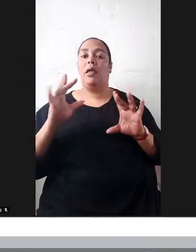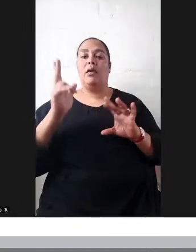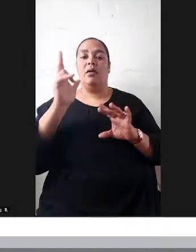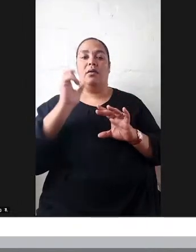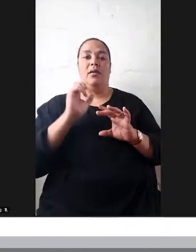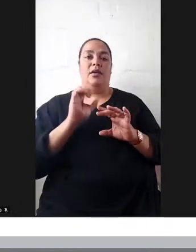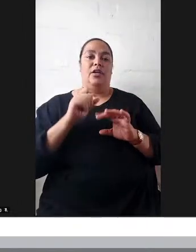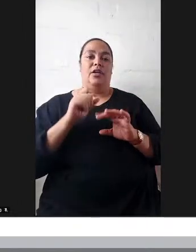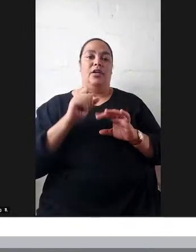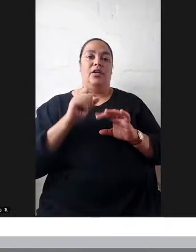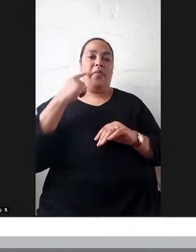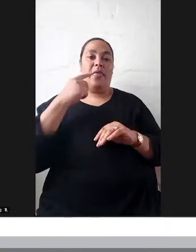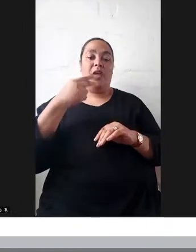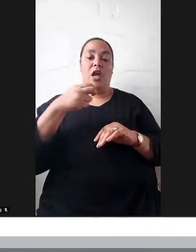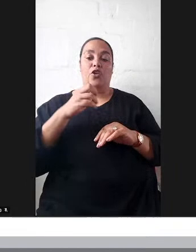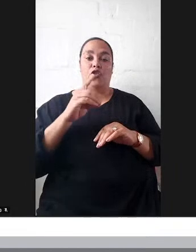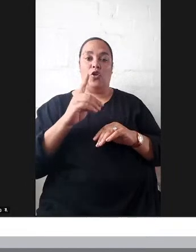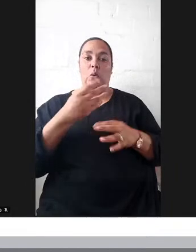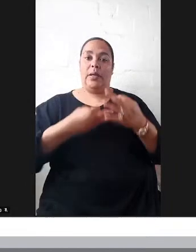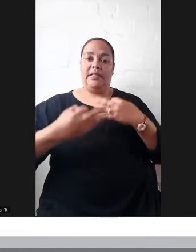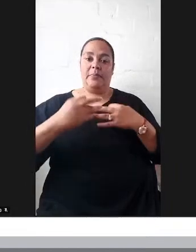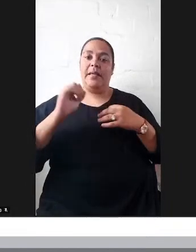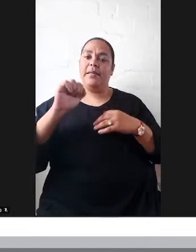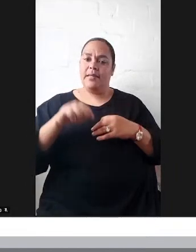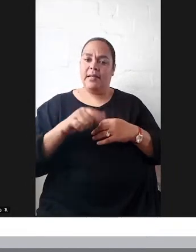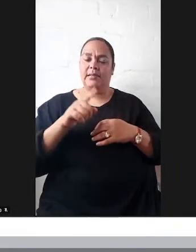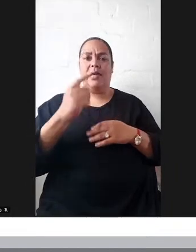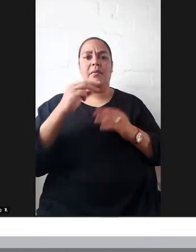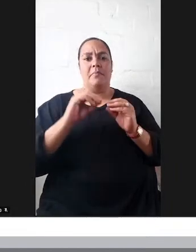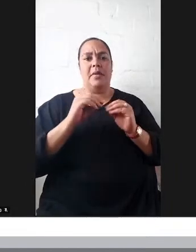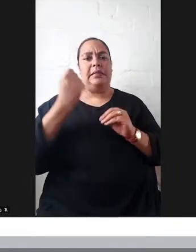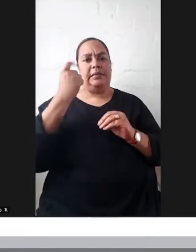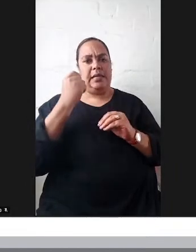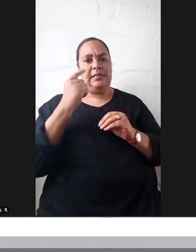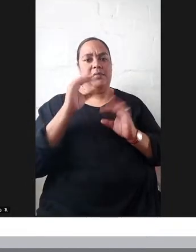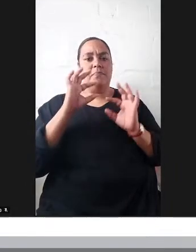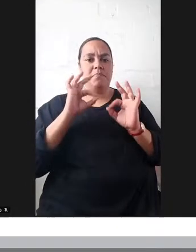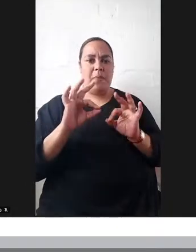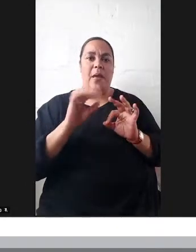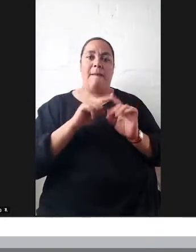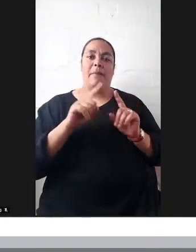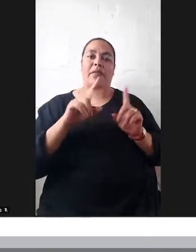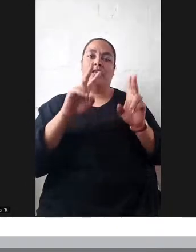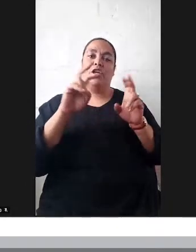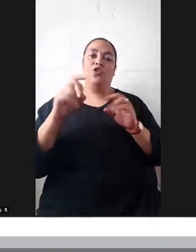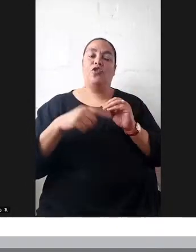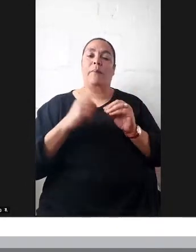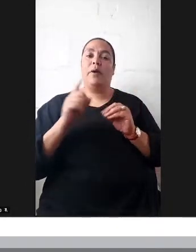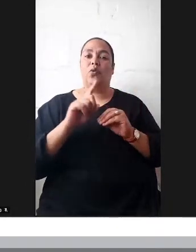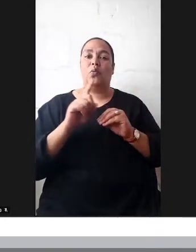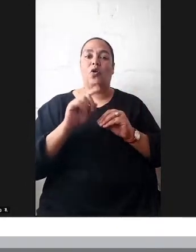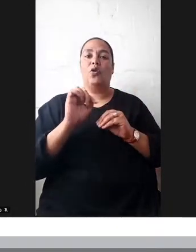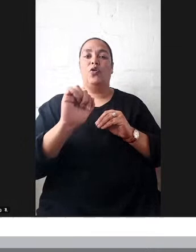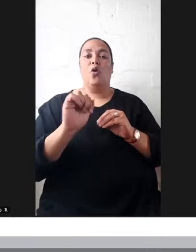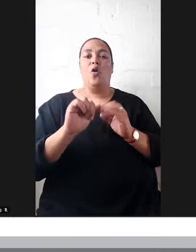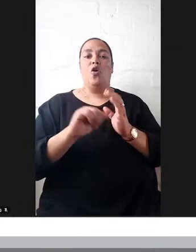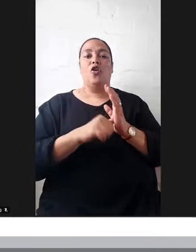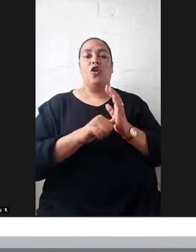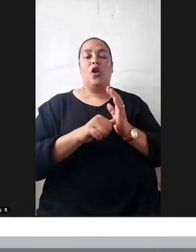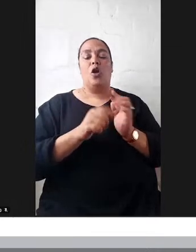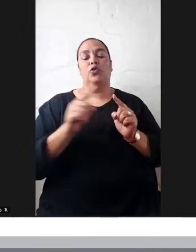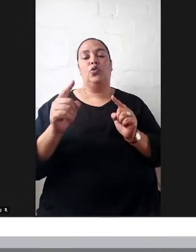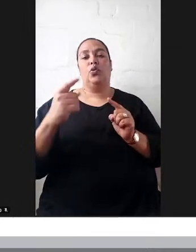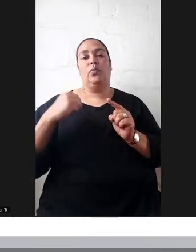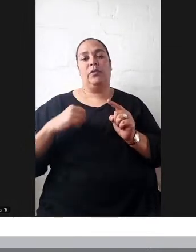as the HOD explains, yes, it makes sense, particularly the issue of the grants to the municipality, which would